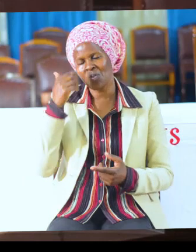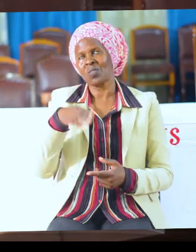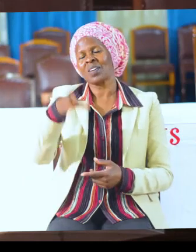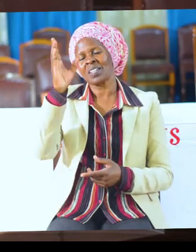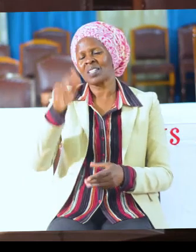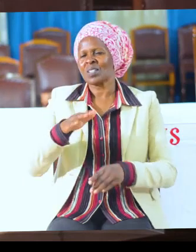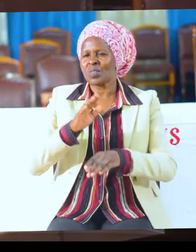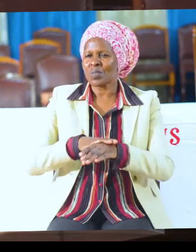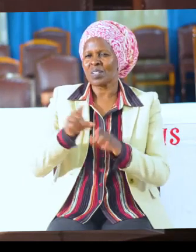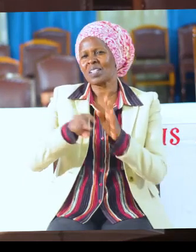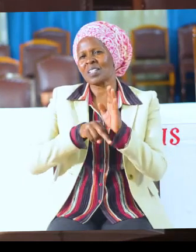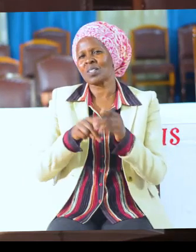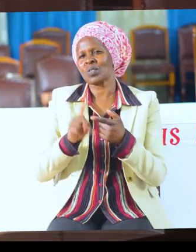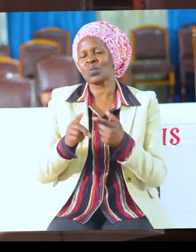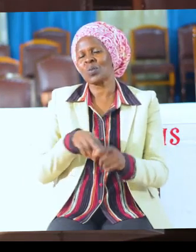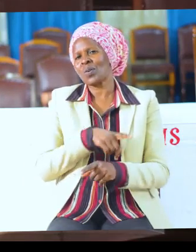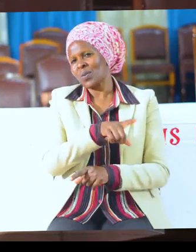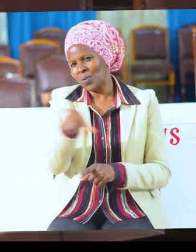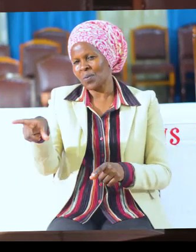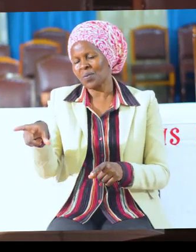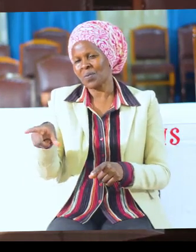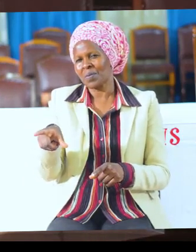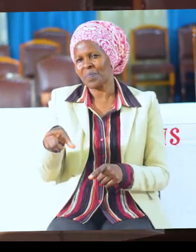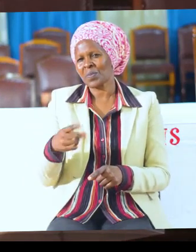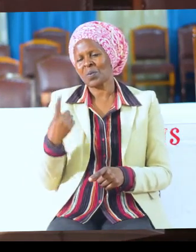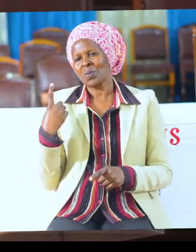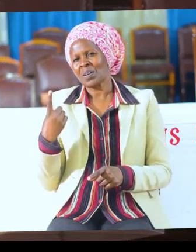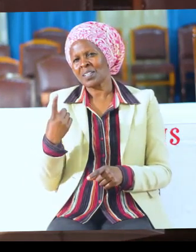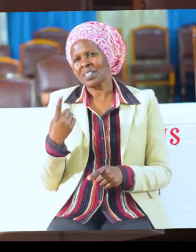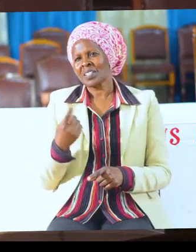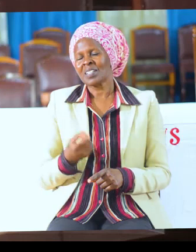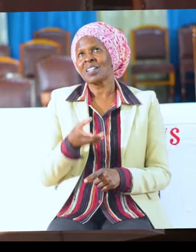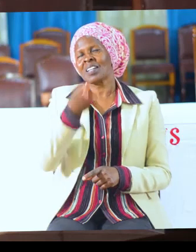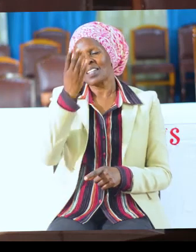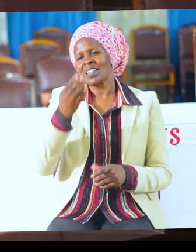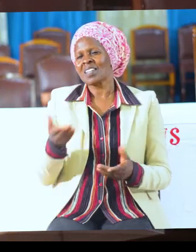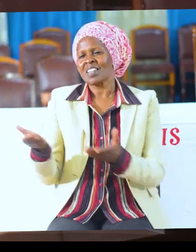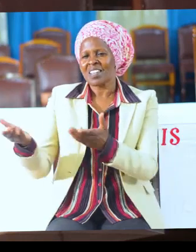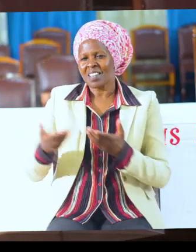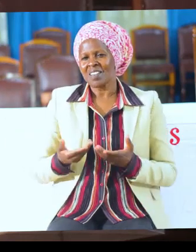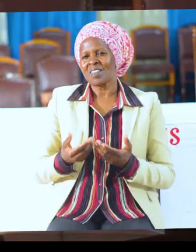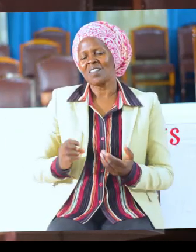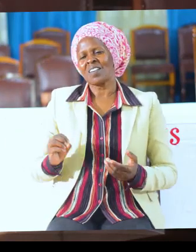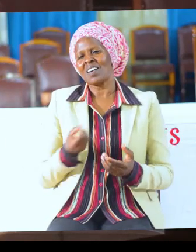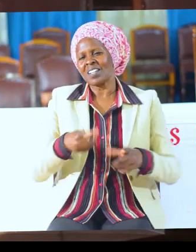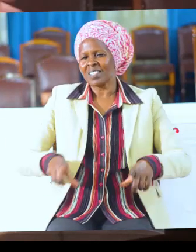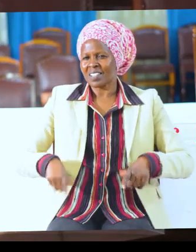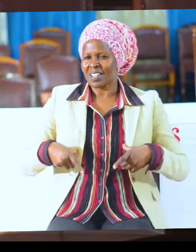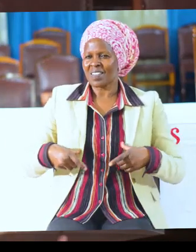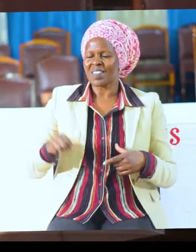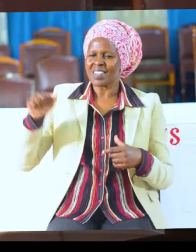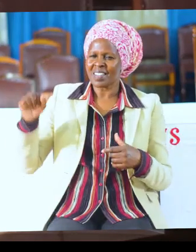to me? And just citing a few of them, the Lord has given us life. Yes, there may be up